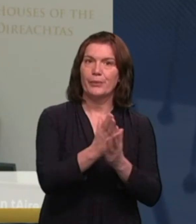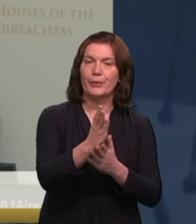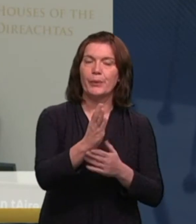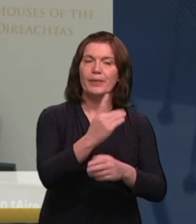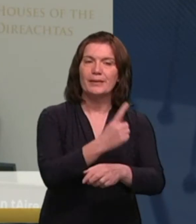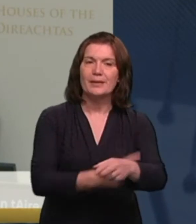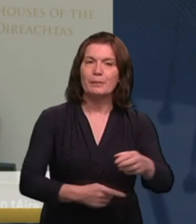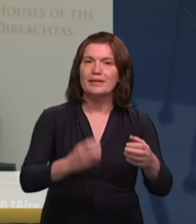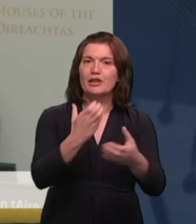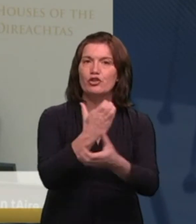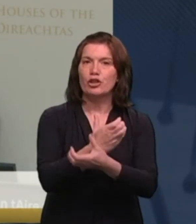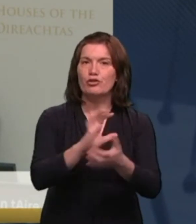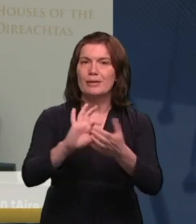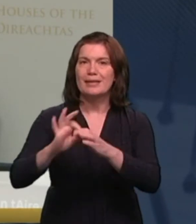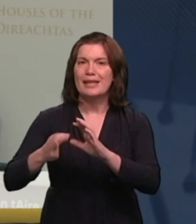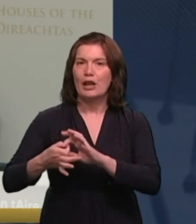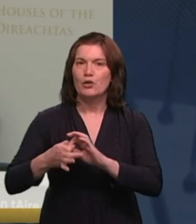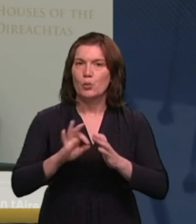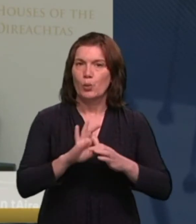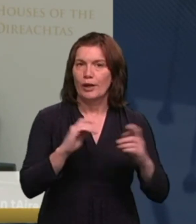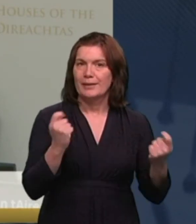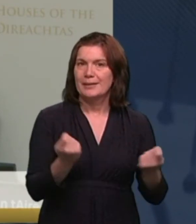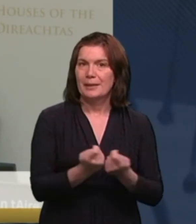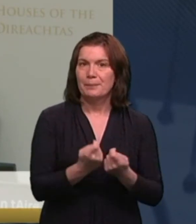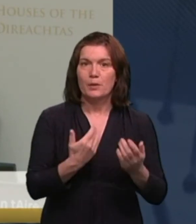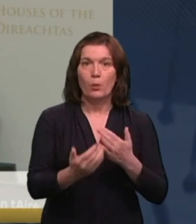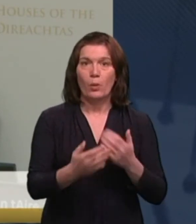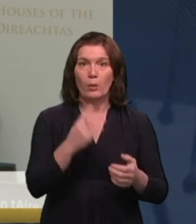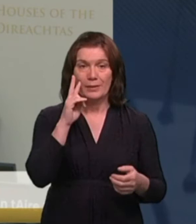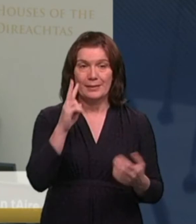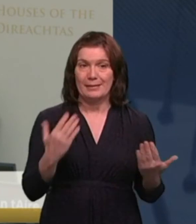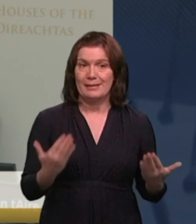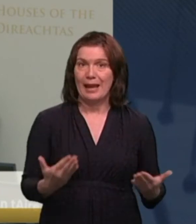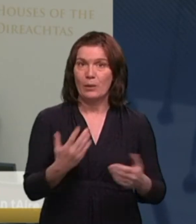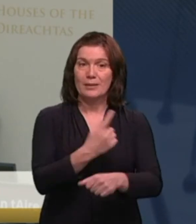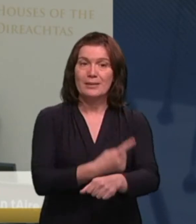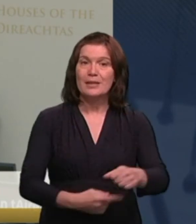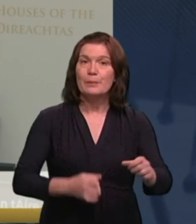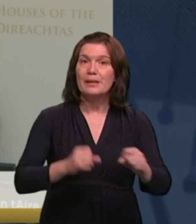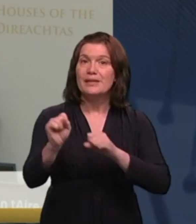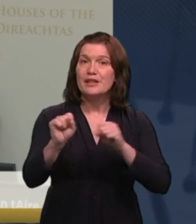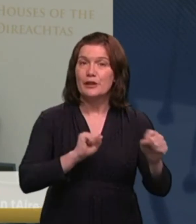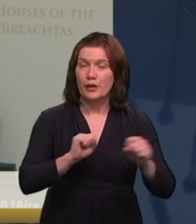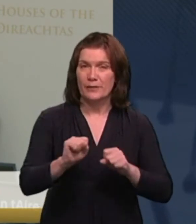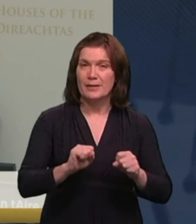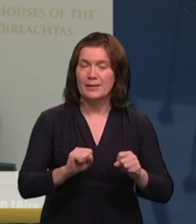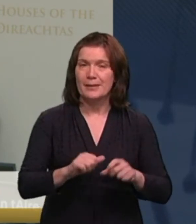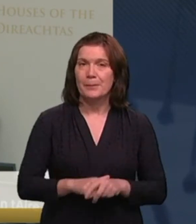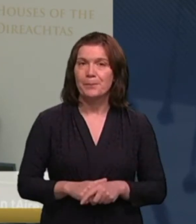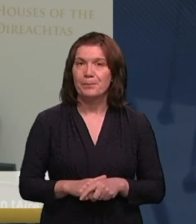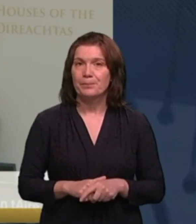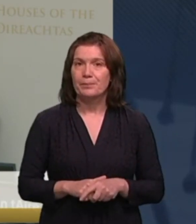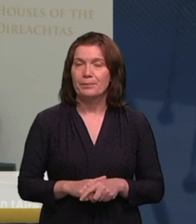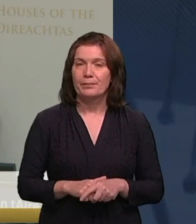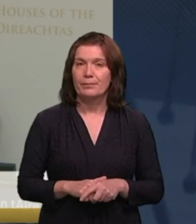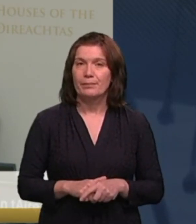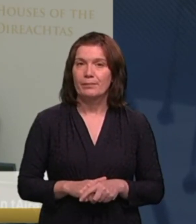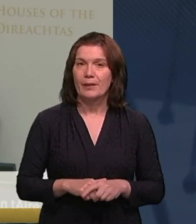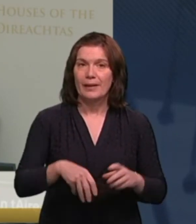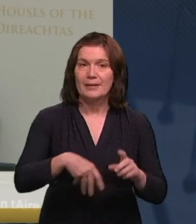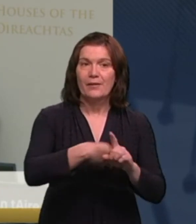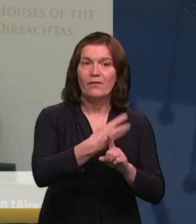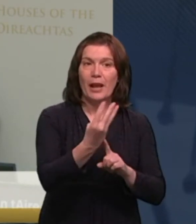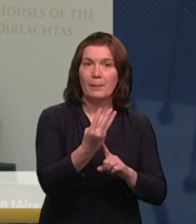Disability Network team. I think what we're seeing in terms of disability services is we have seen the development of the